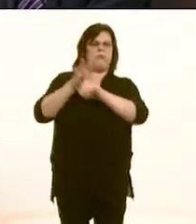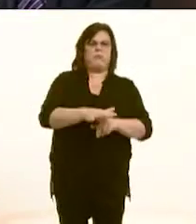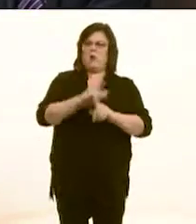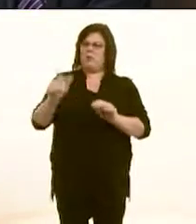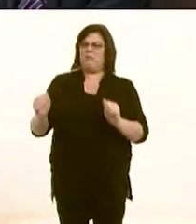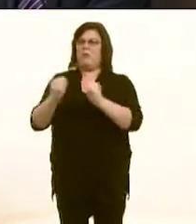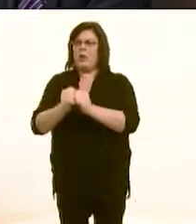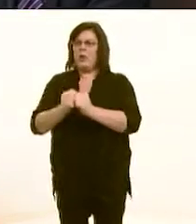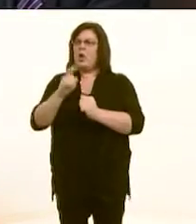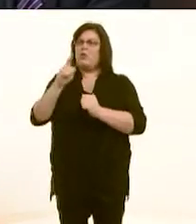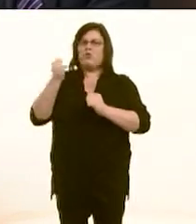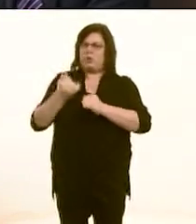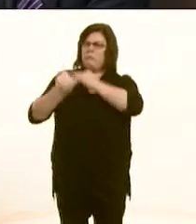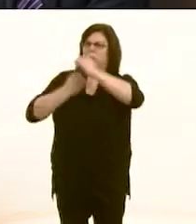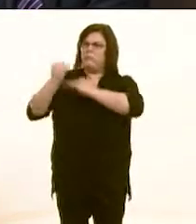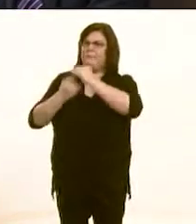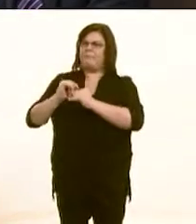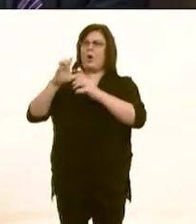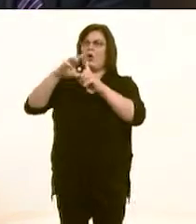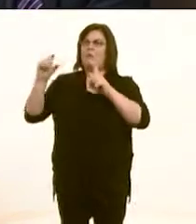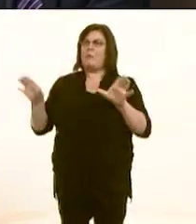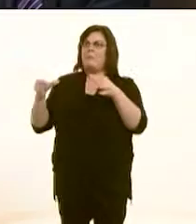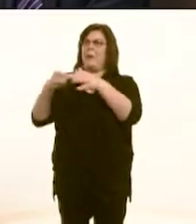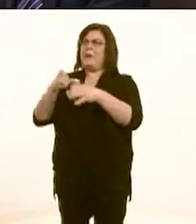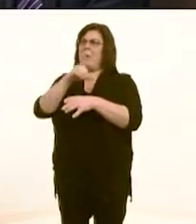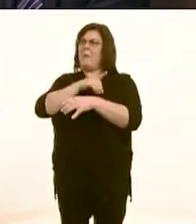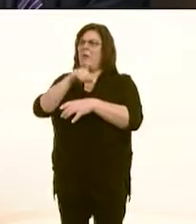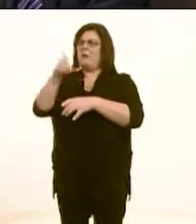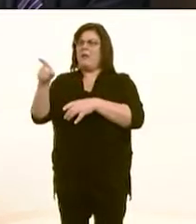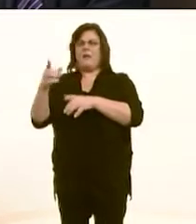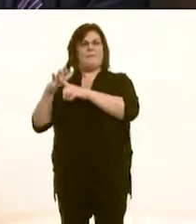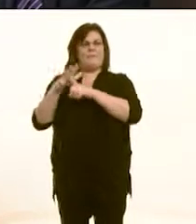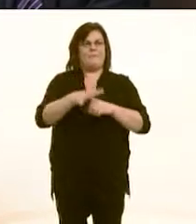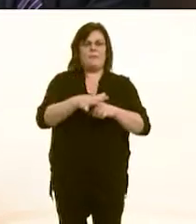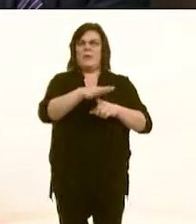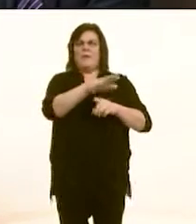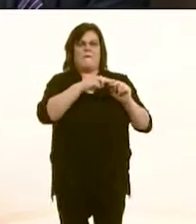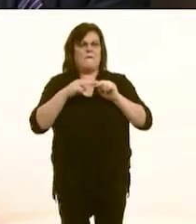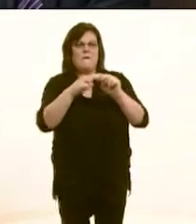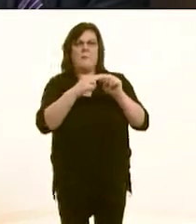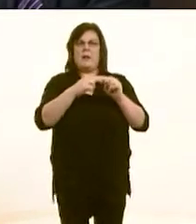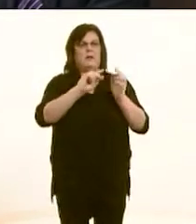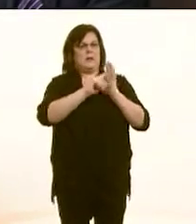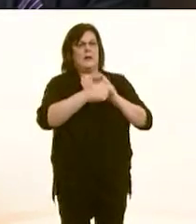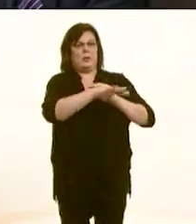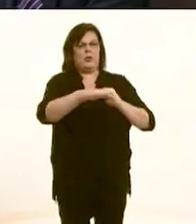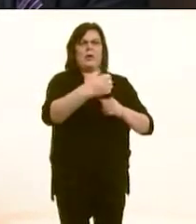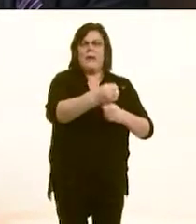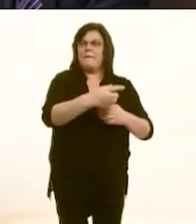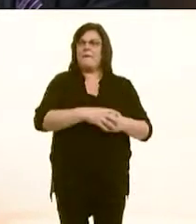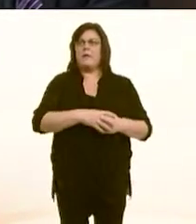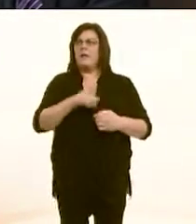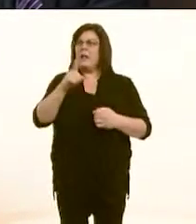to condemn his own party for what it has done to the parents of a child who is disabled and others. He